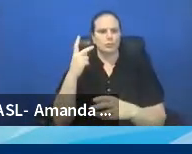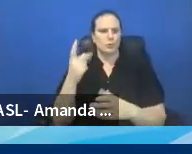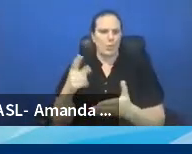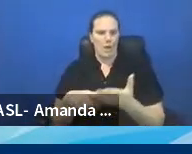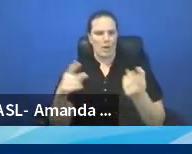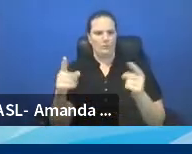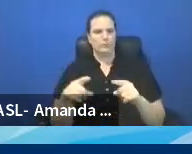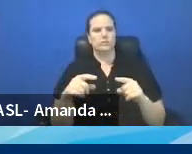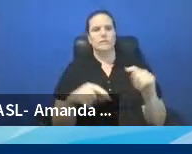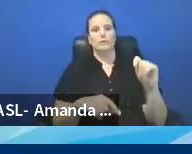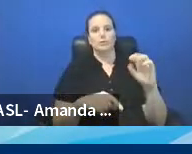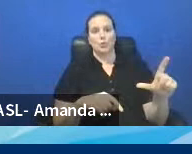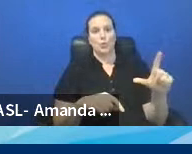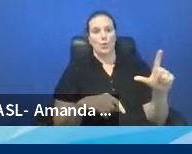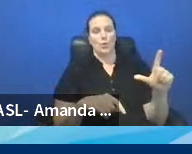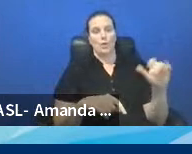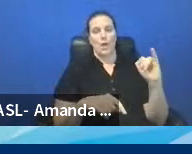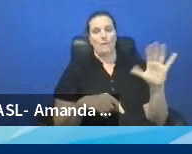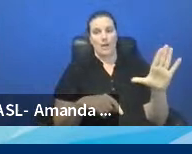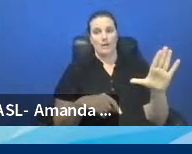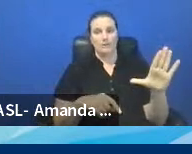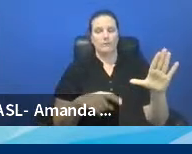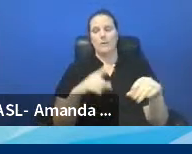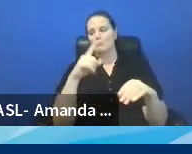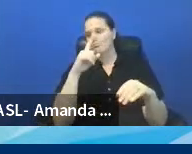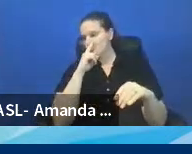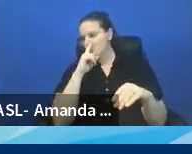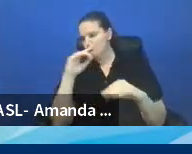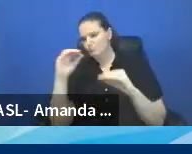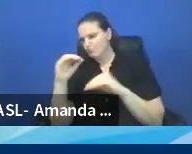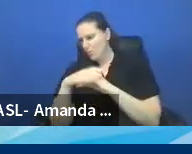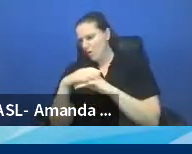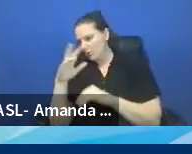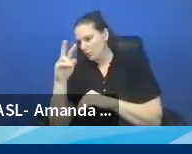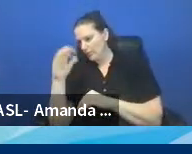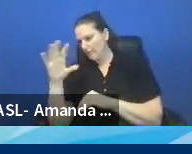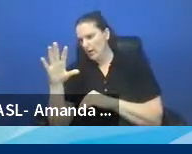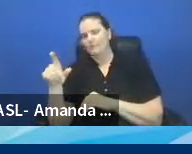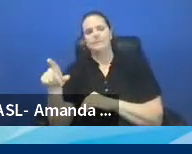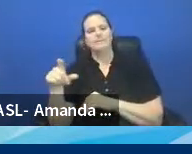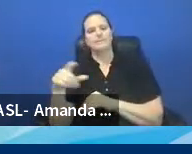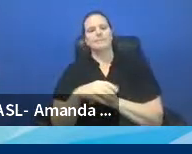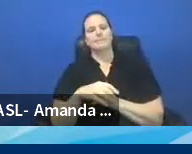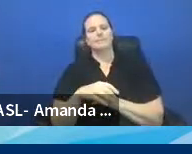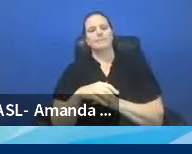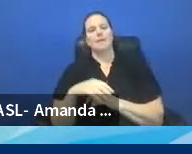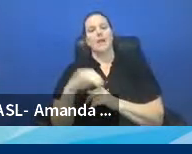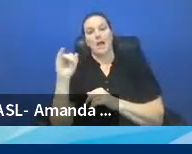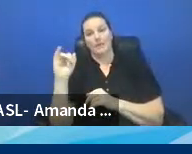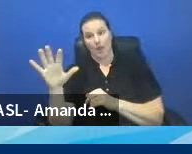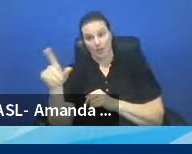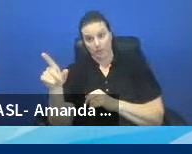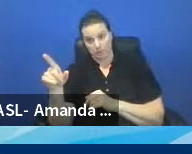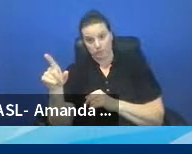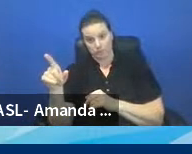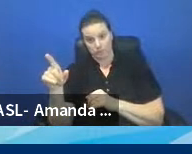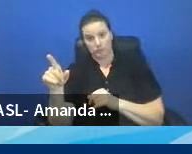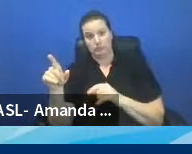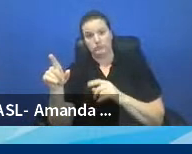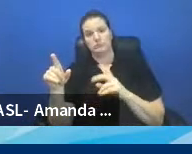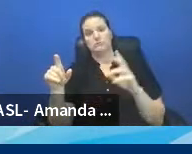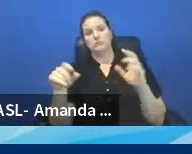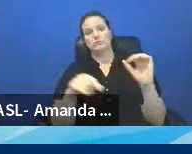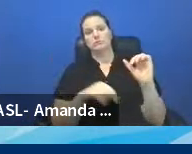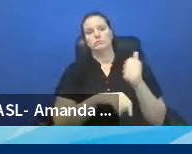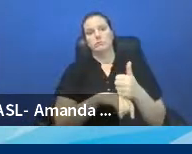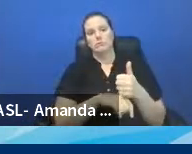if you put a toll on I-5, but you don't put one on 205, or if you put a toll on I-5, but